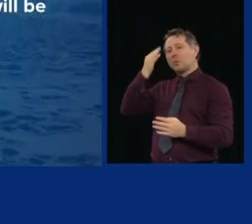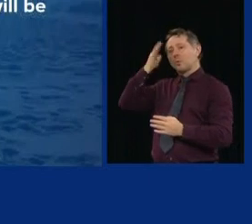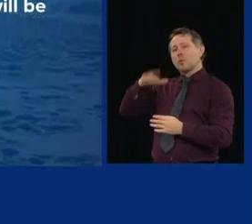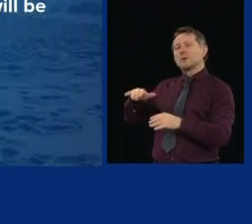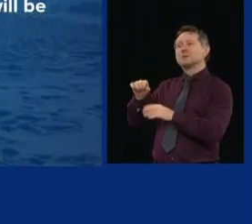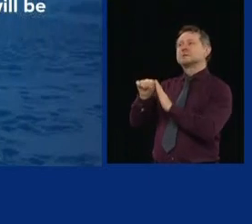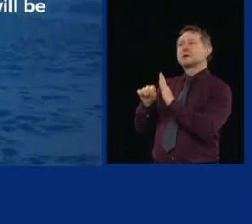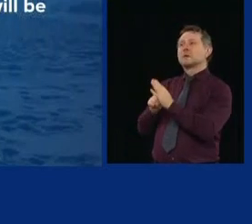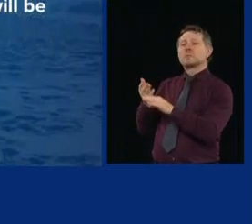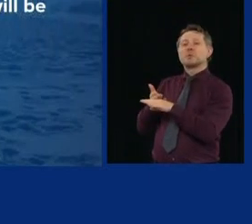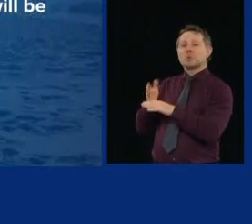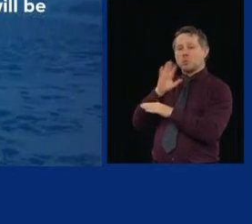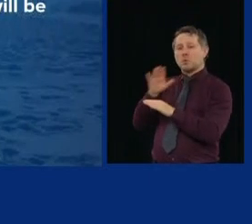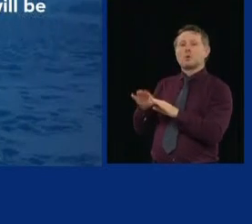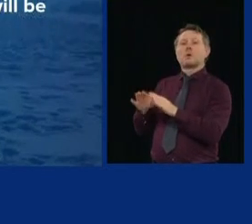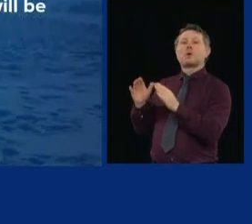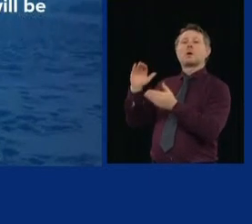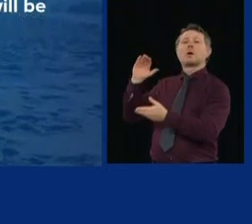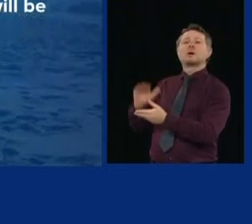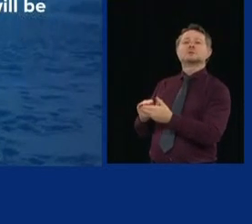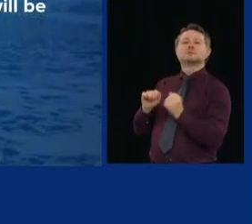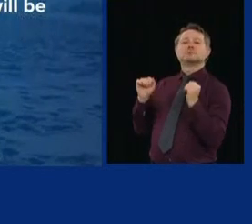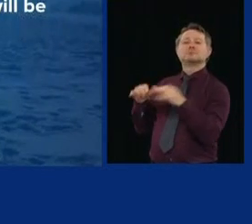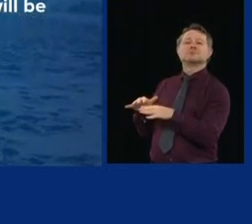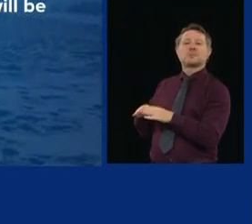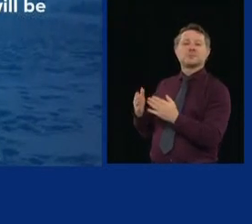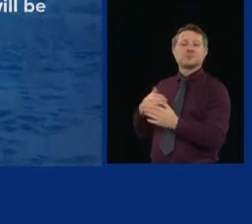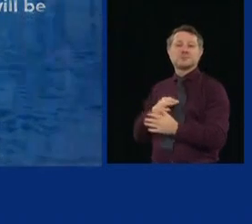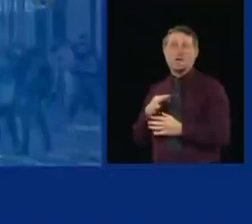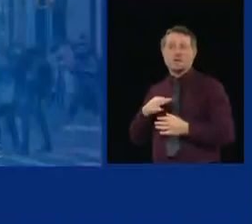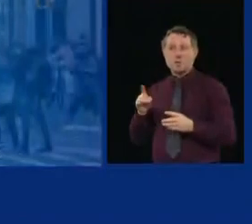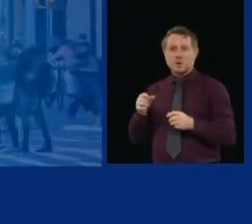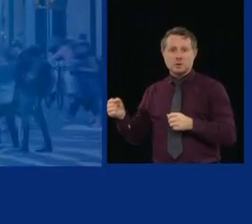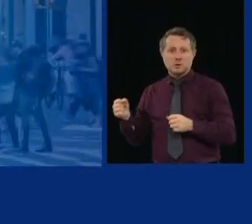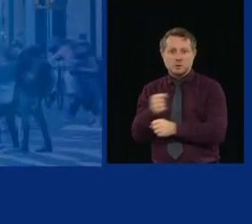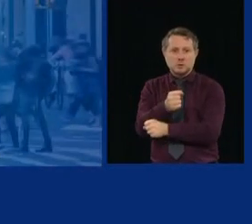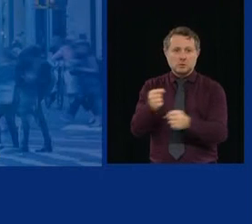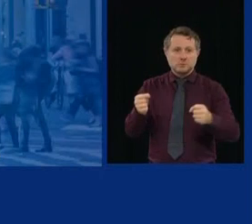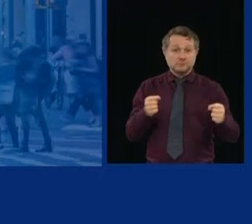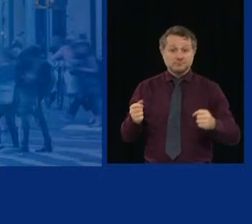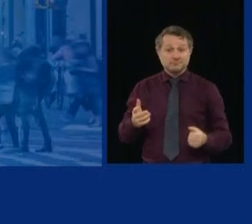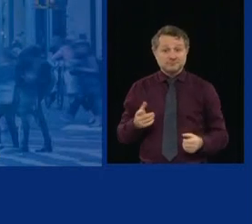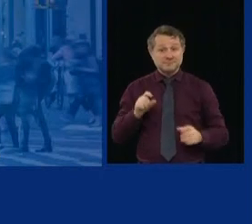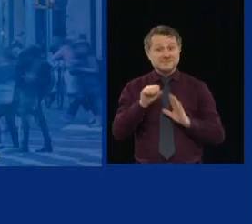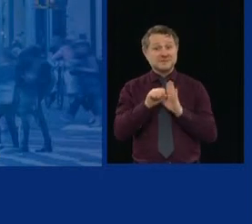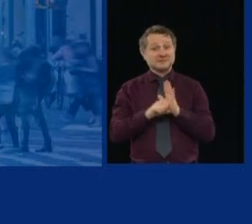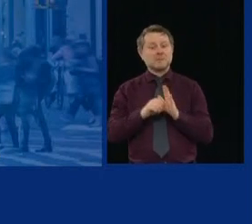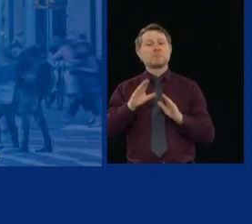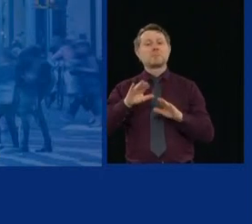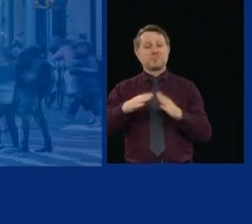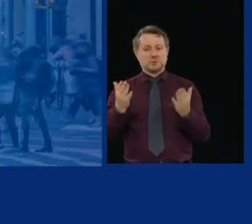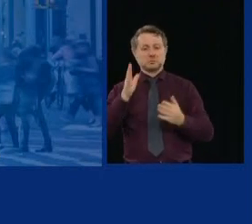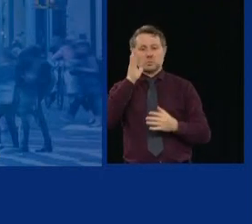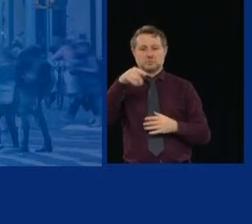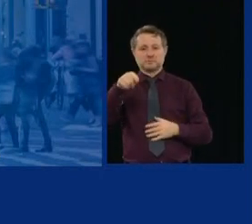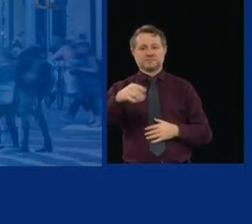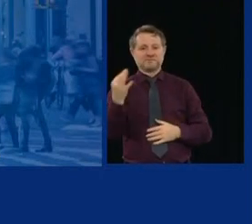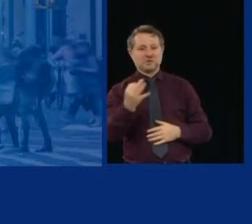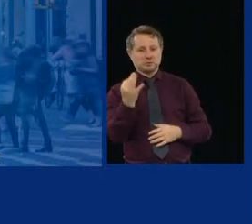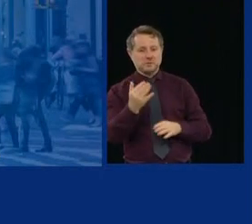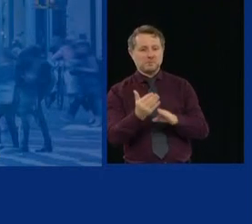have to staff up. Again, state beaches will be open on Friday before Memorial Day. Last